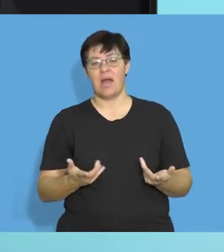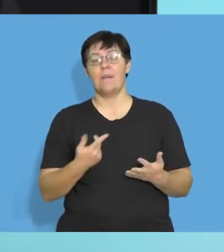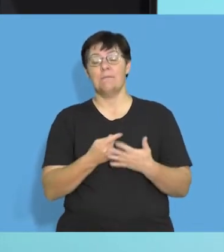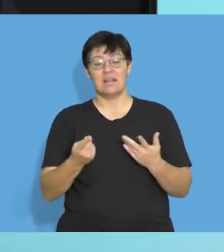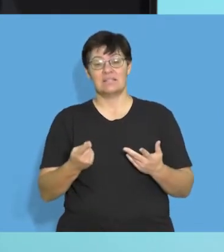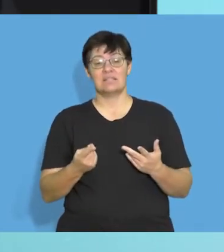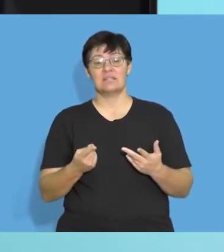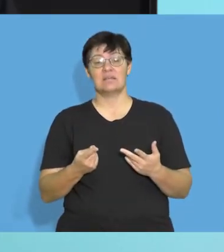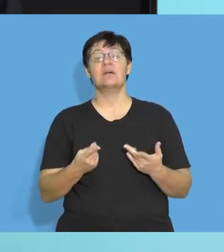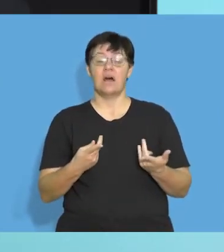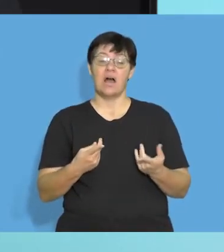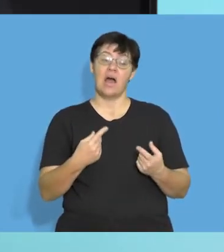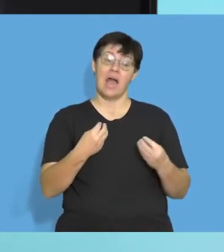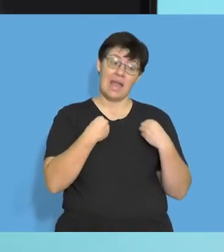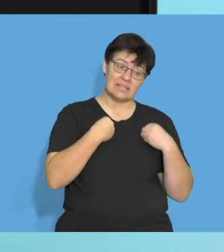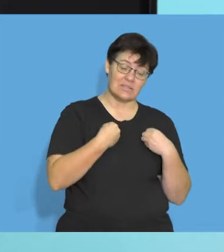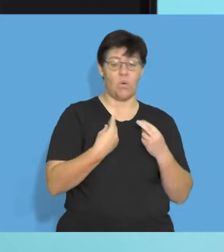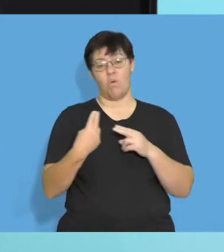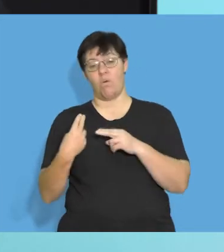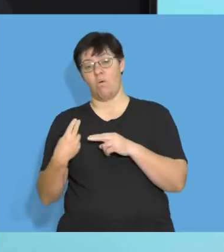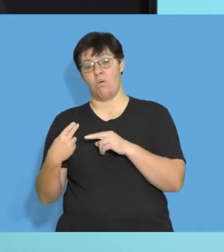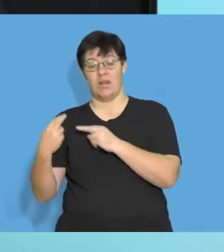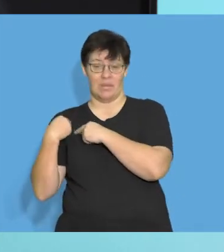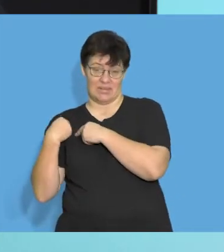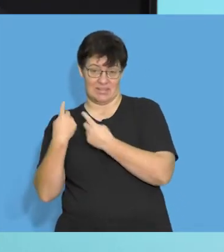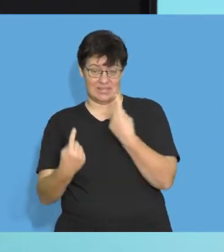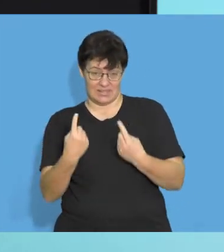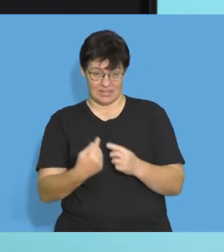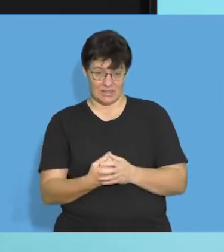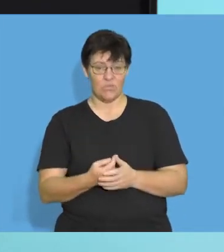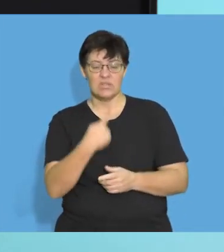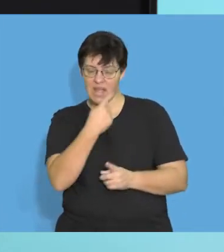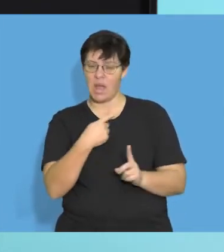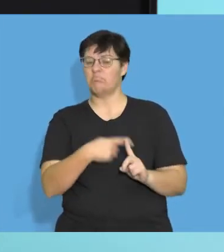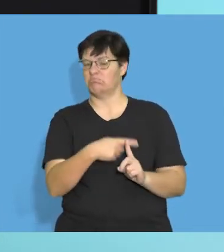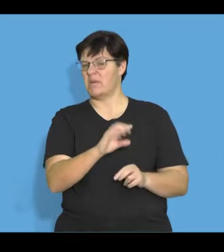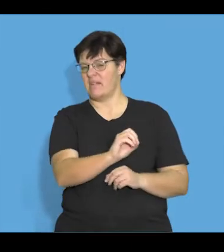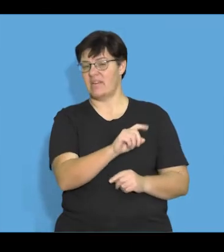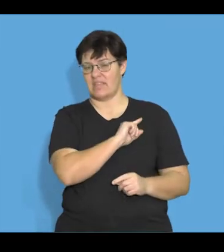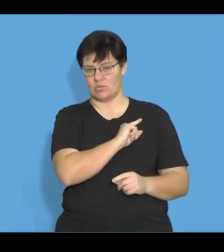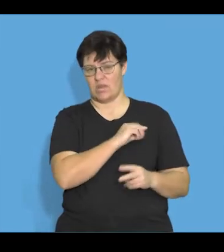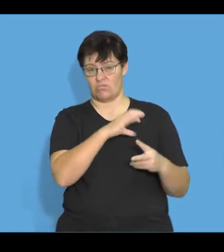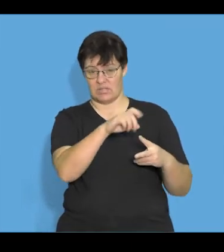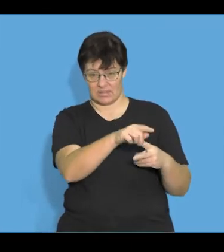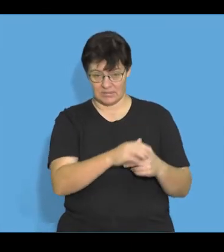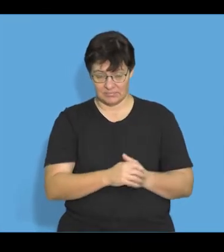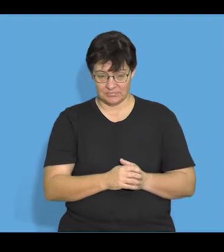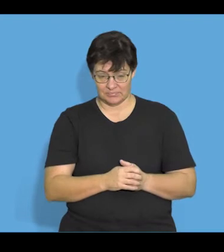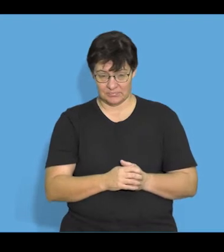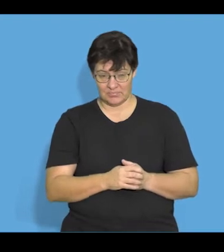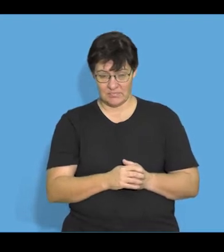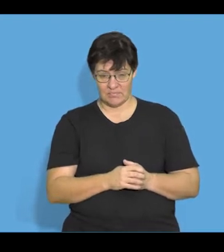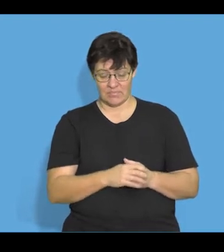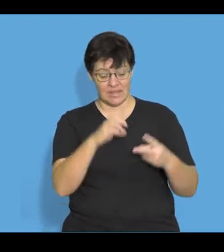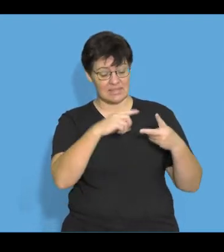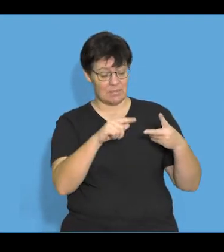bank is an asset or a liability. So we're assuming now that bank is favorable. So therefore, a debit to trading